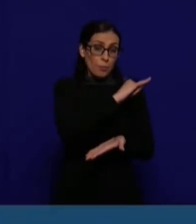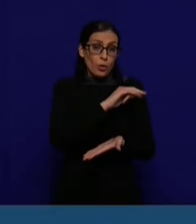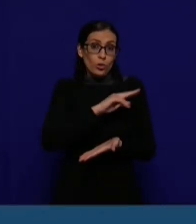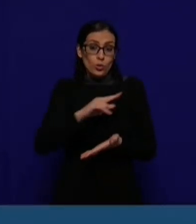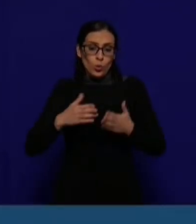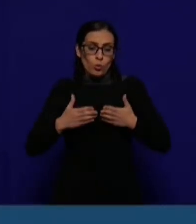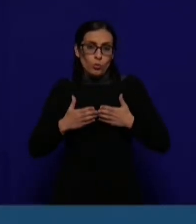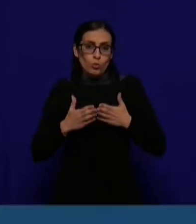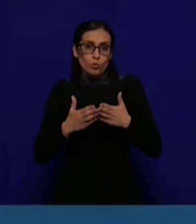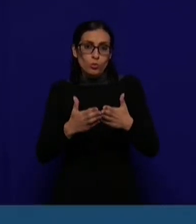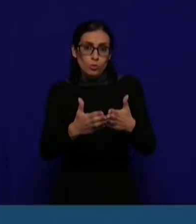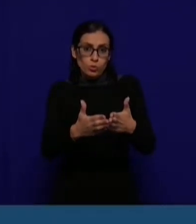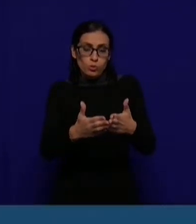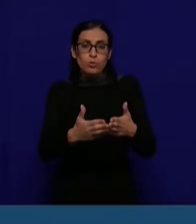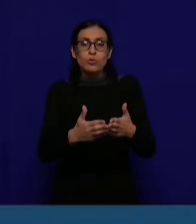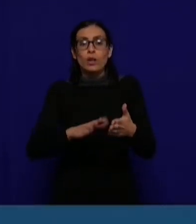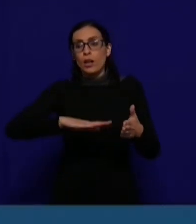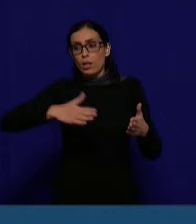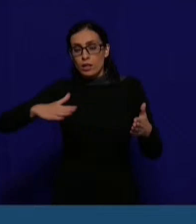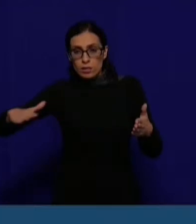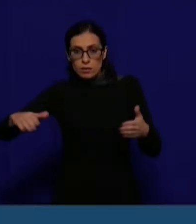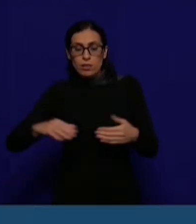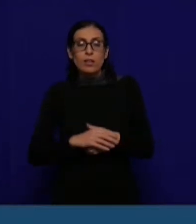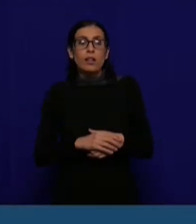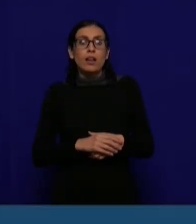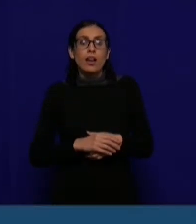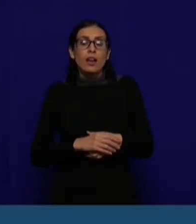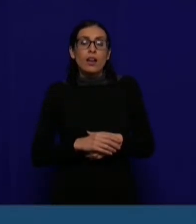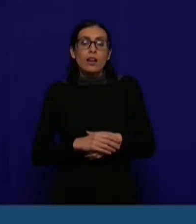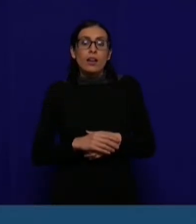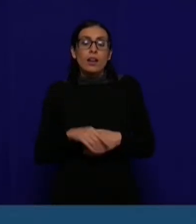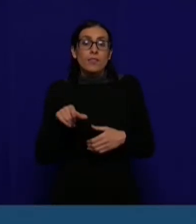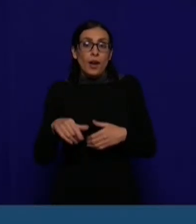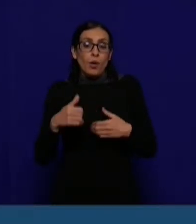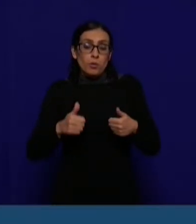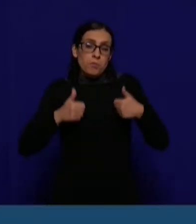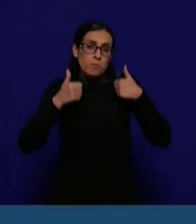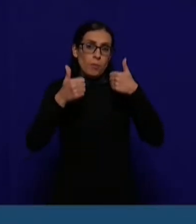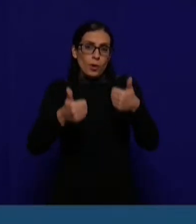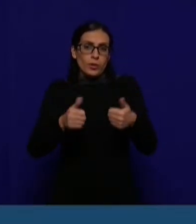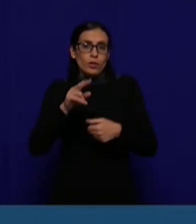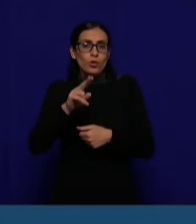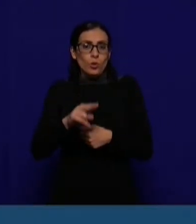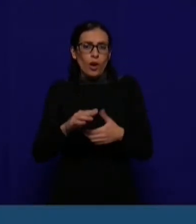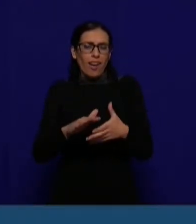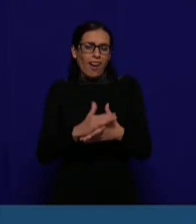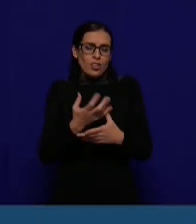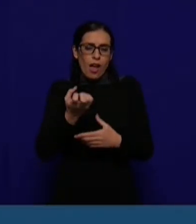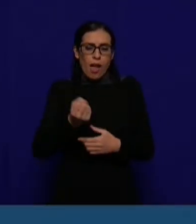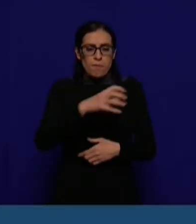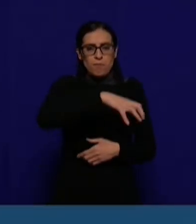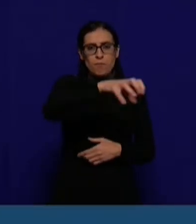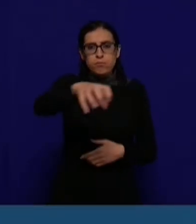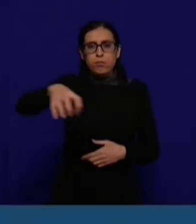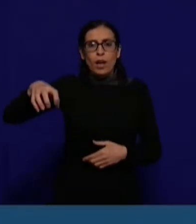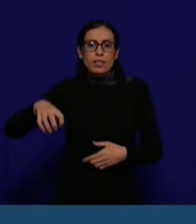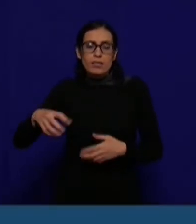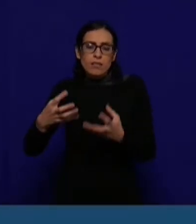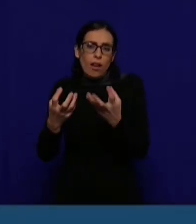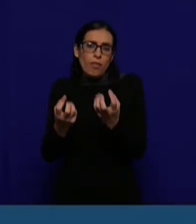il-Virtu Ferries Terminal huma importanti għaliex ukoll nafu li hemm diversi pajjiżi hemm barra li